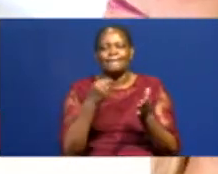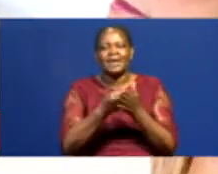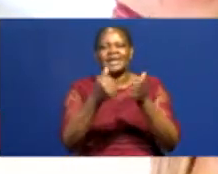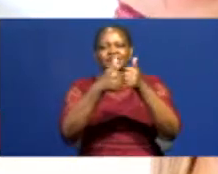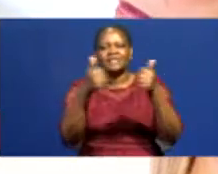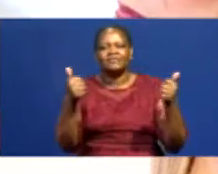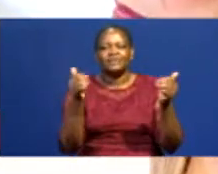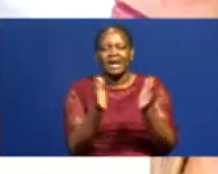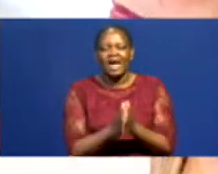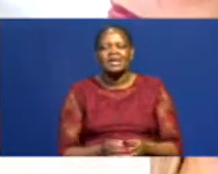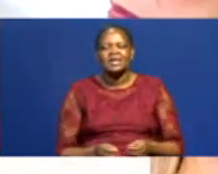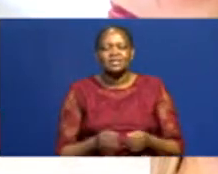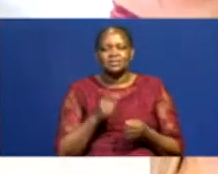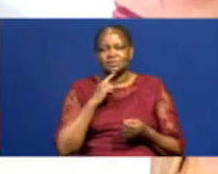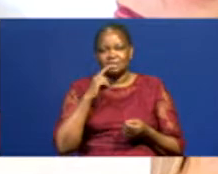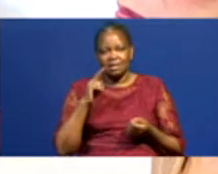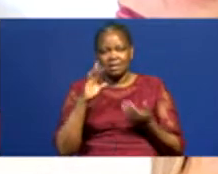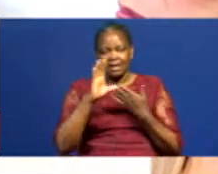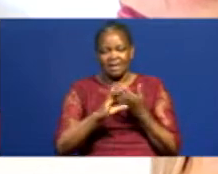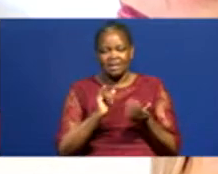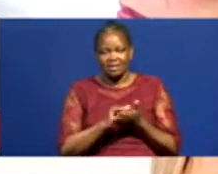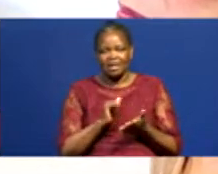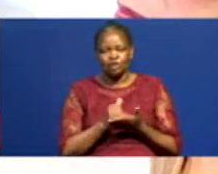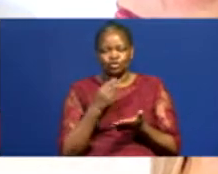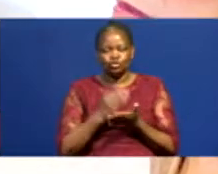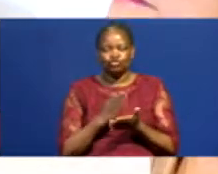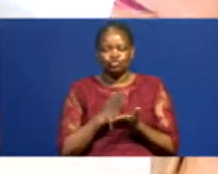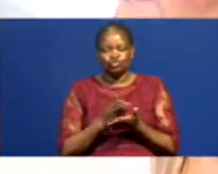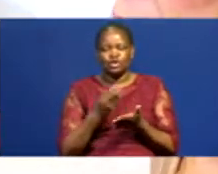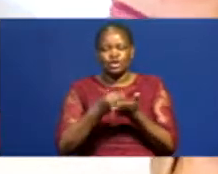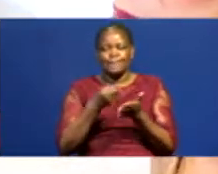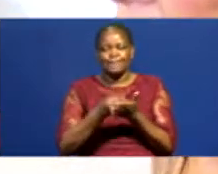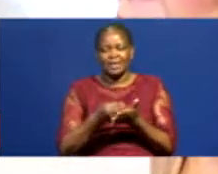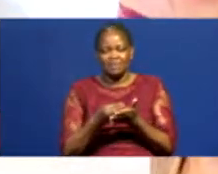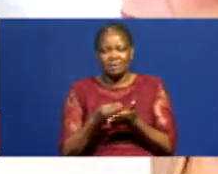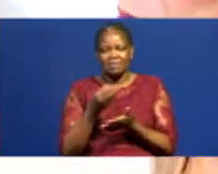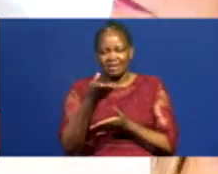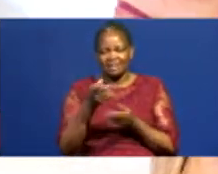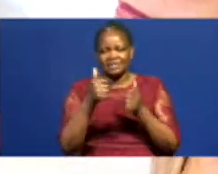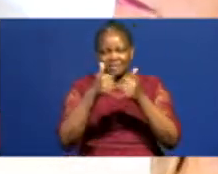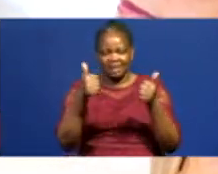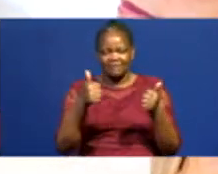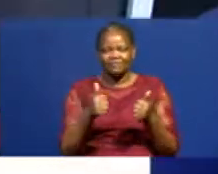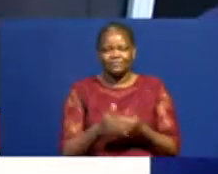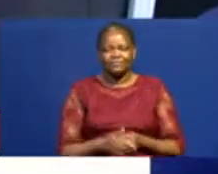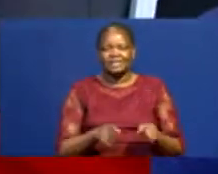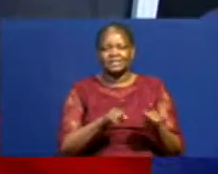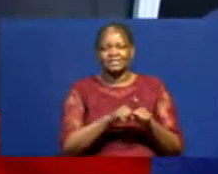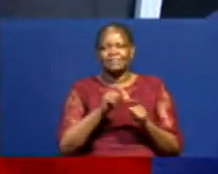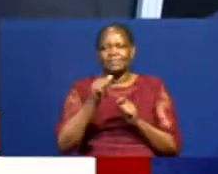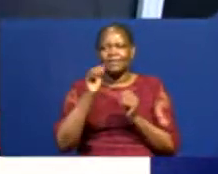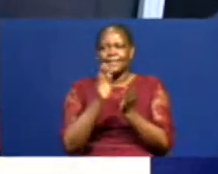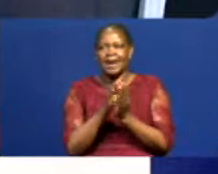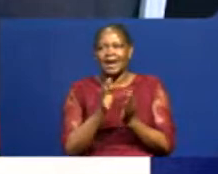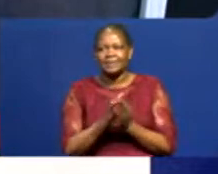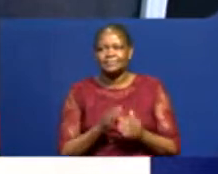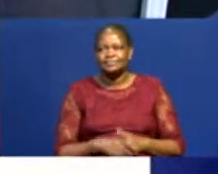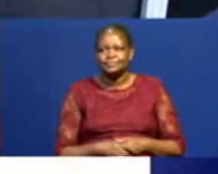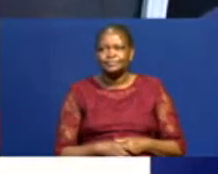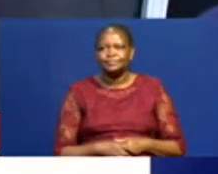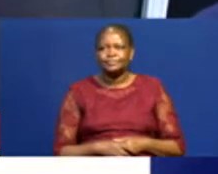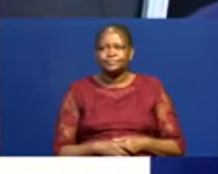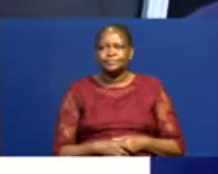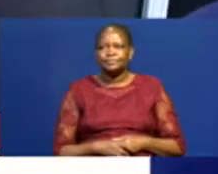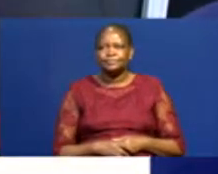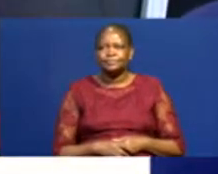and assure the country that a shilling in a SACCO is as safe as a shilling in a bank. And again, Minister, bottom